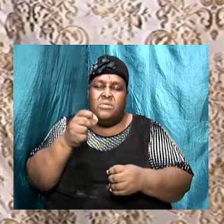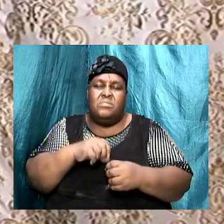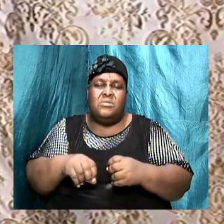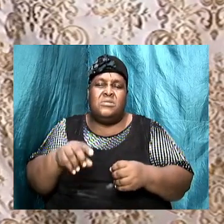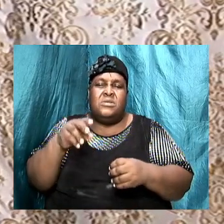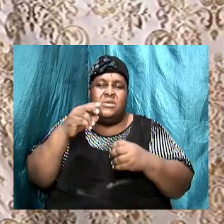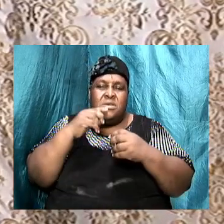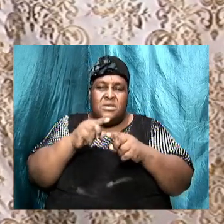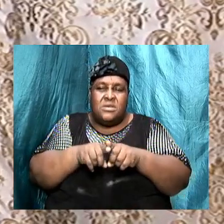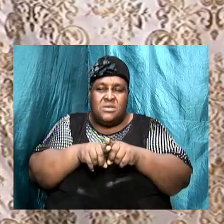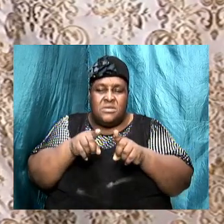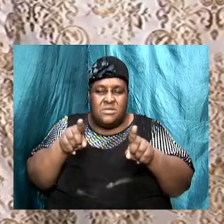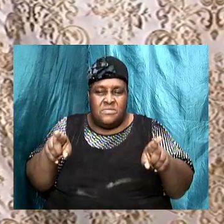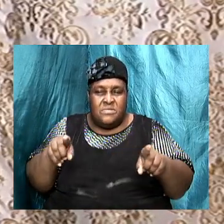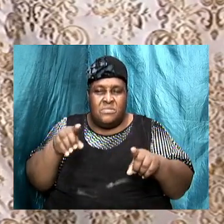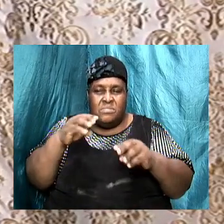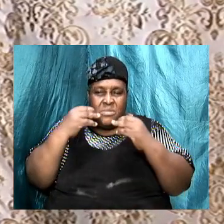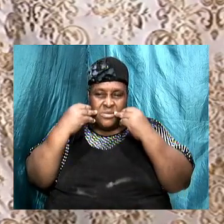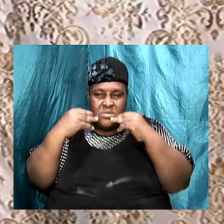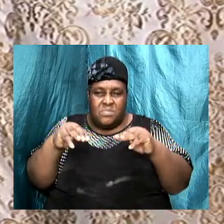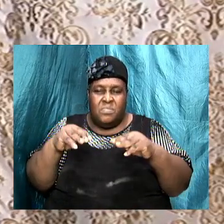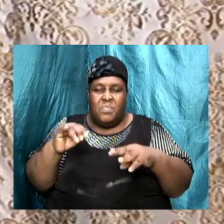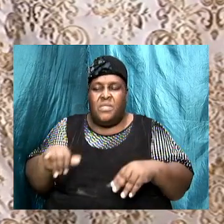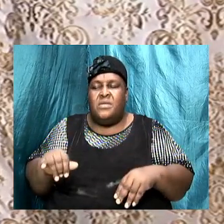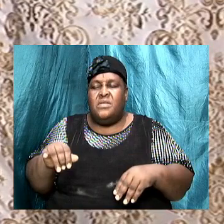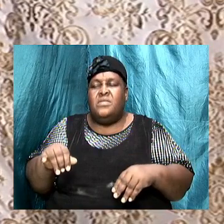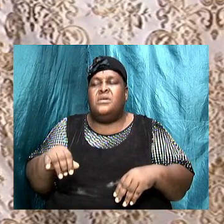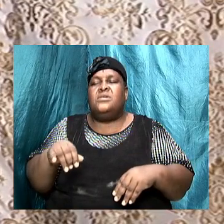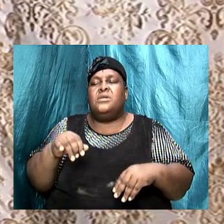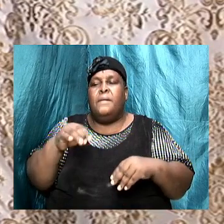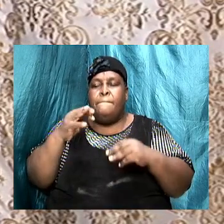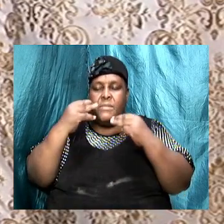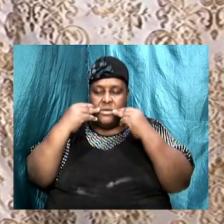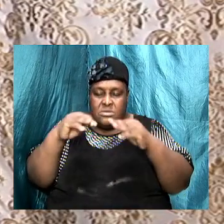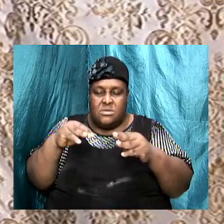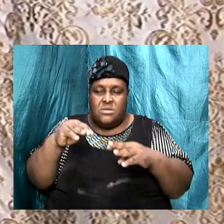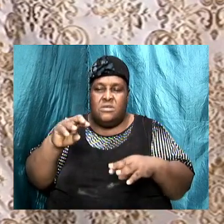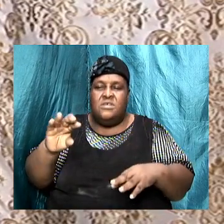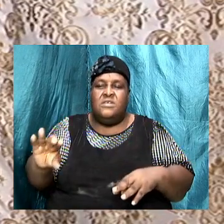And we said that that message is found in